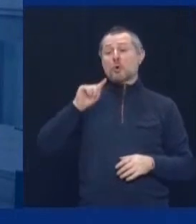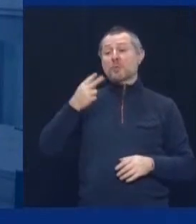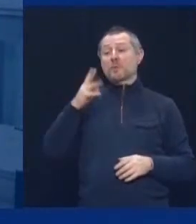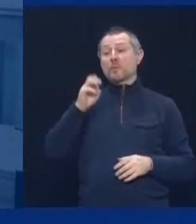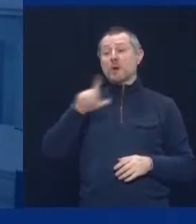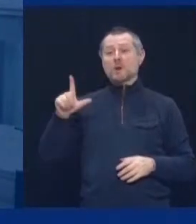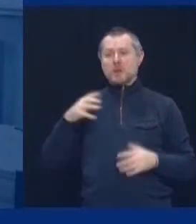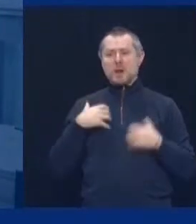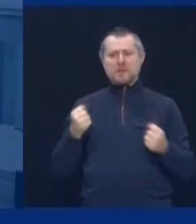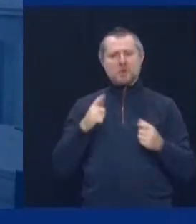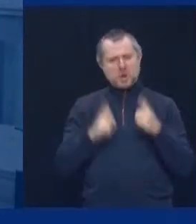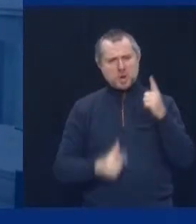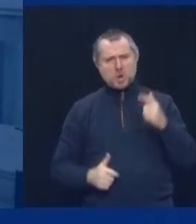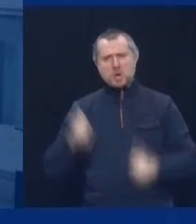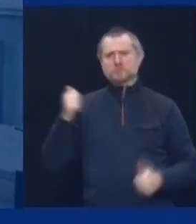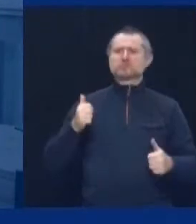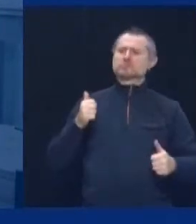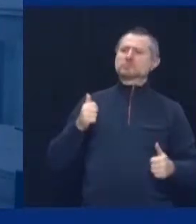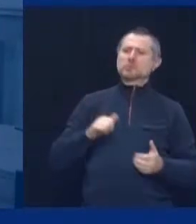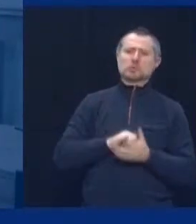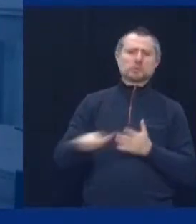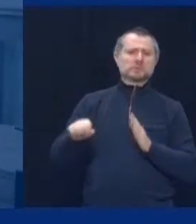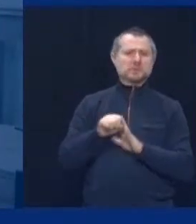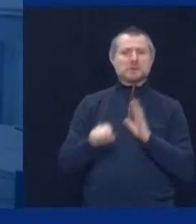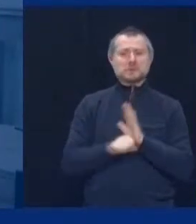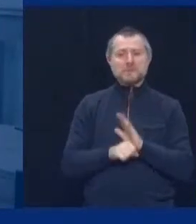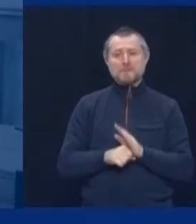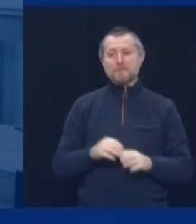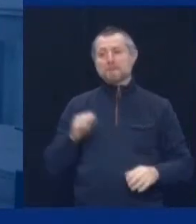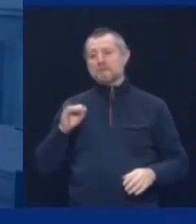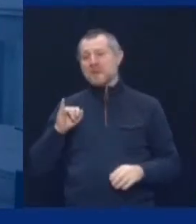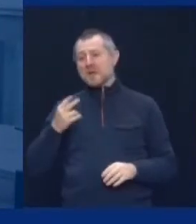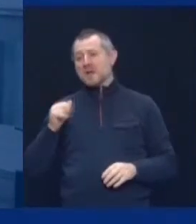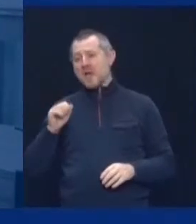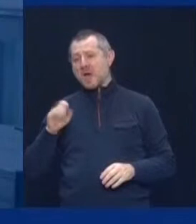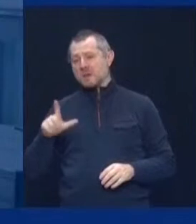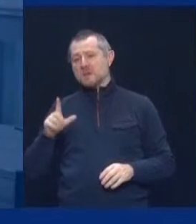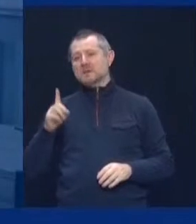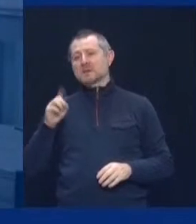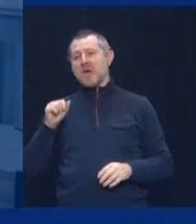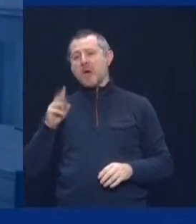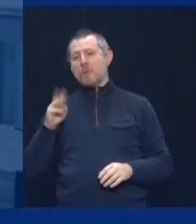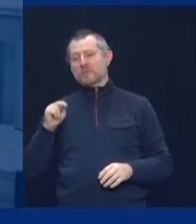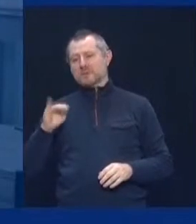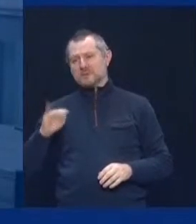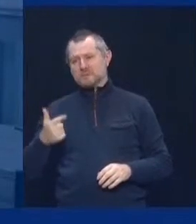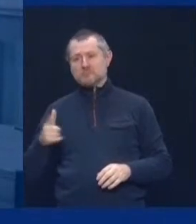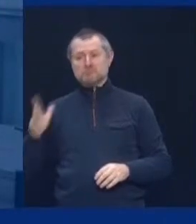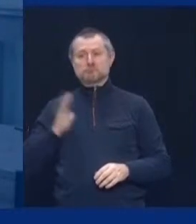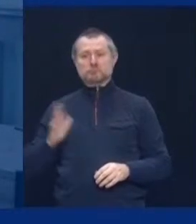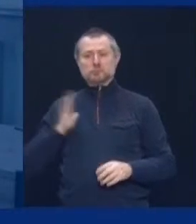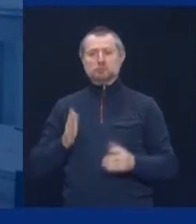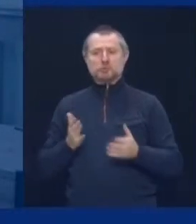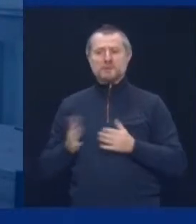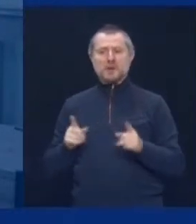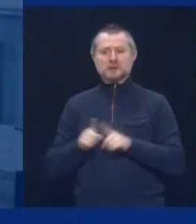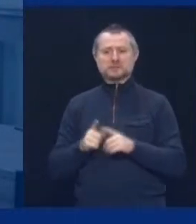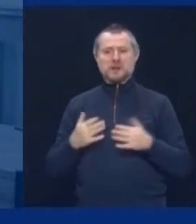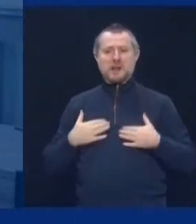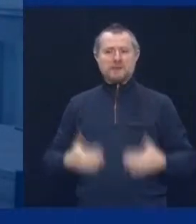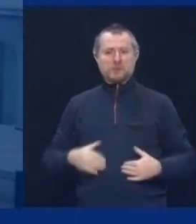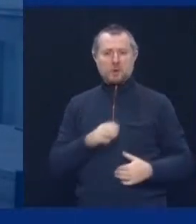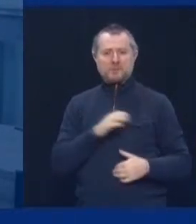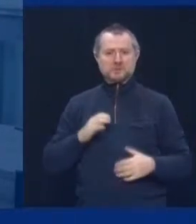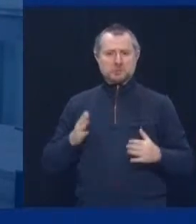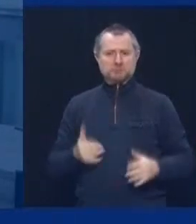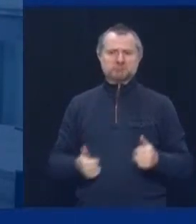Michael Dowling, a former health commissioner, so he understands it from both sides. And he's going to be providing